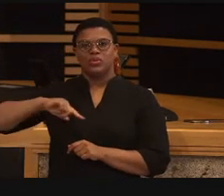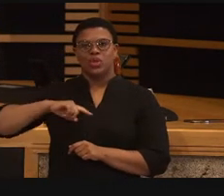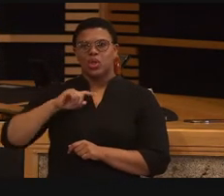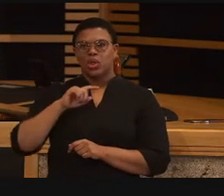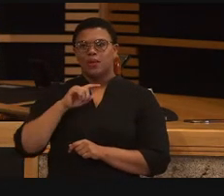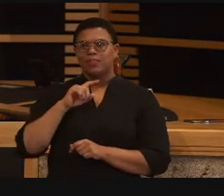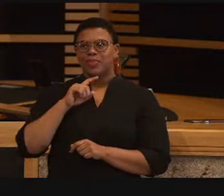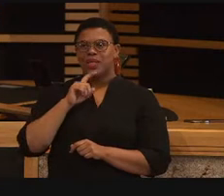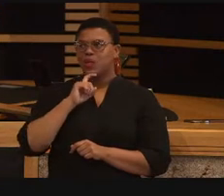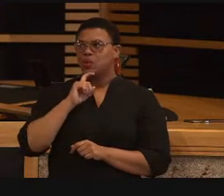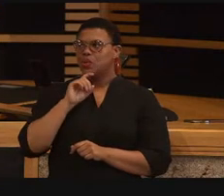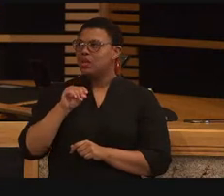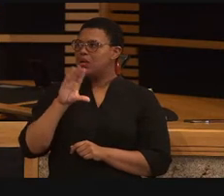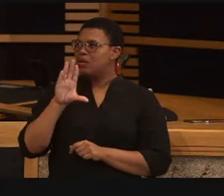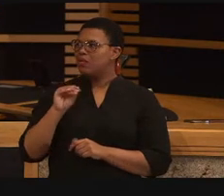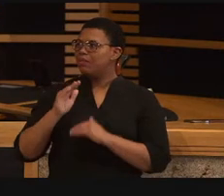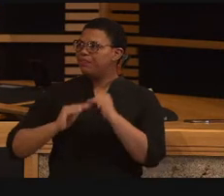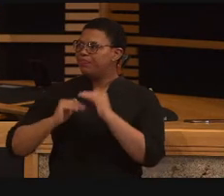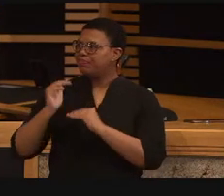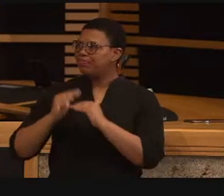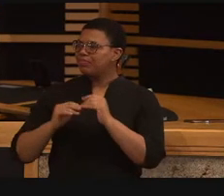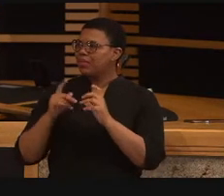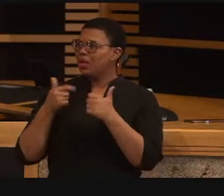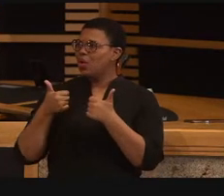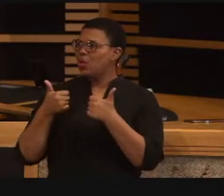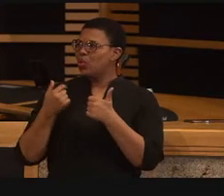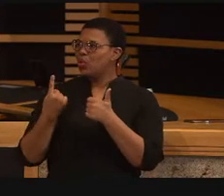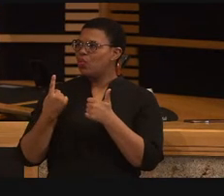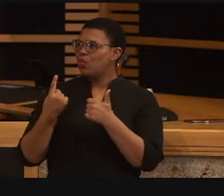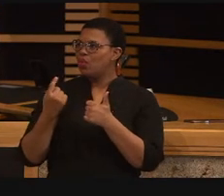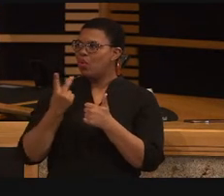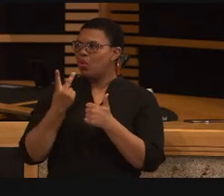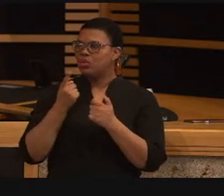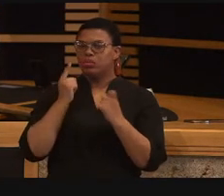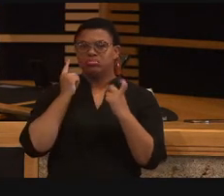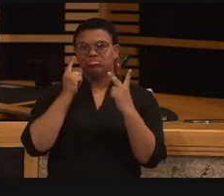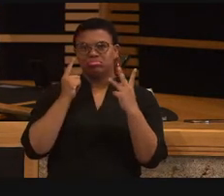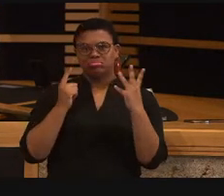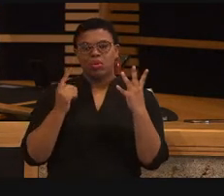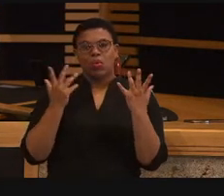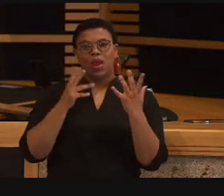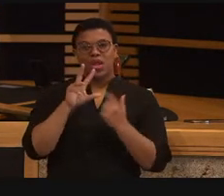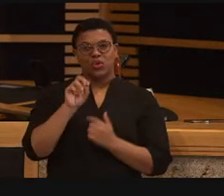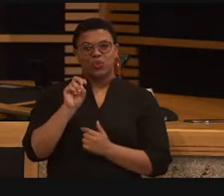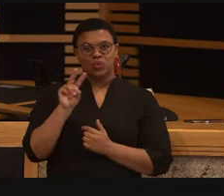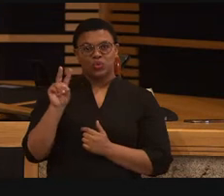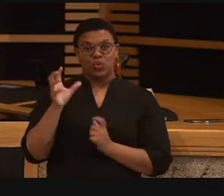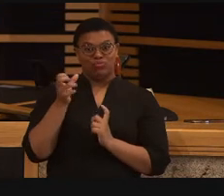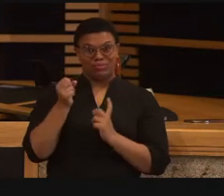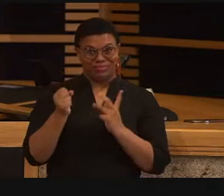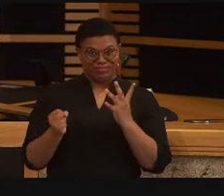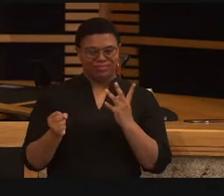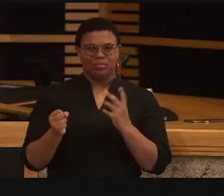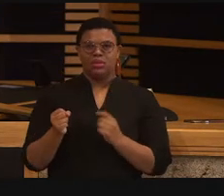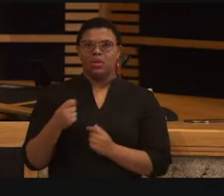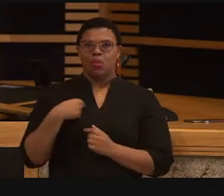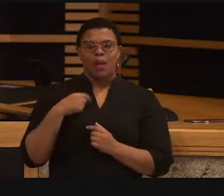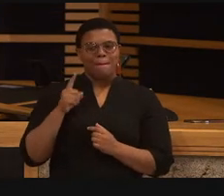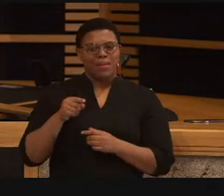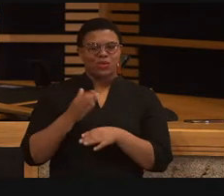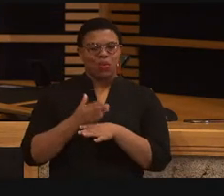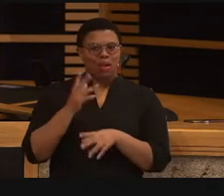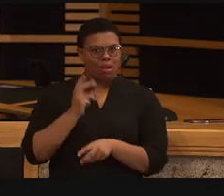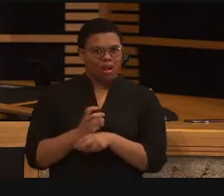our collective strength to build the good work and milestones we reached in 2022, where we worked hard to recover from